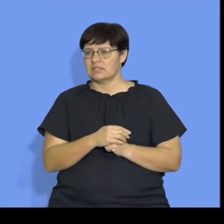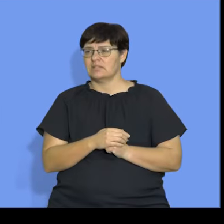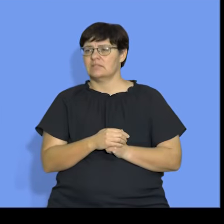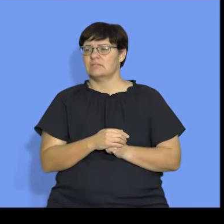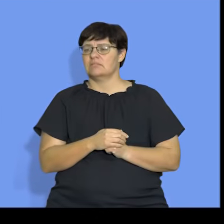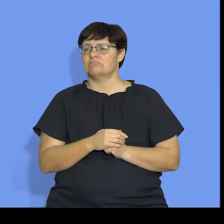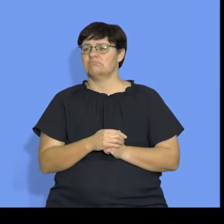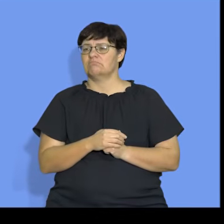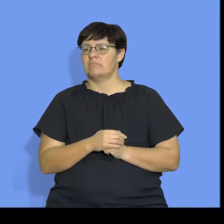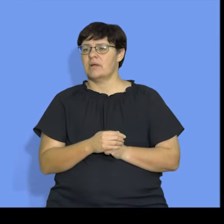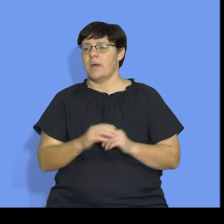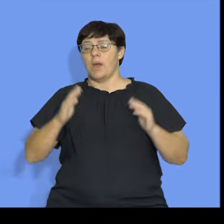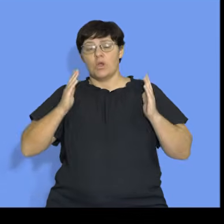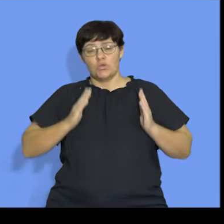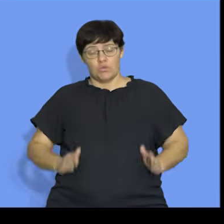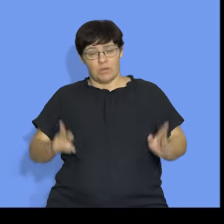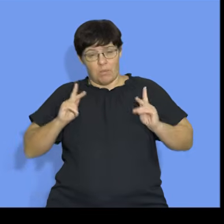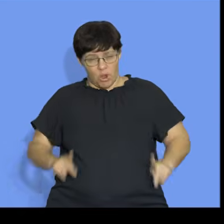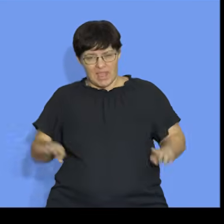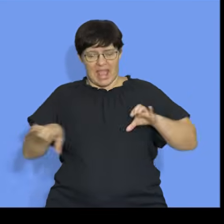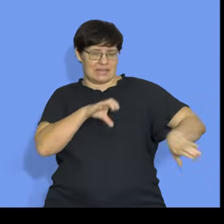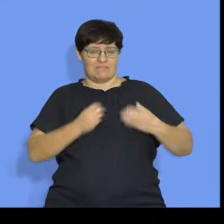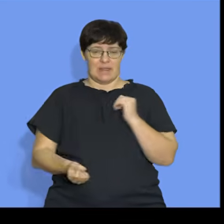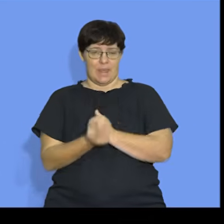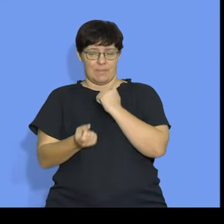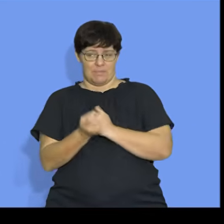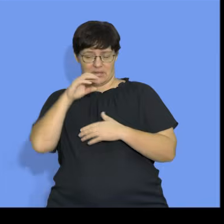activities taking place in the human body.